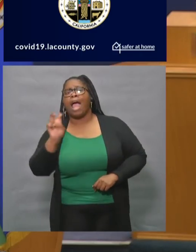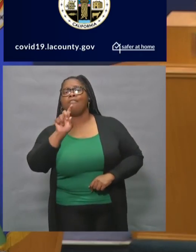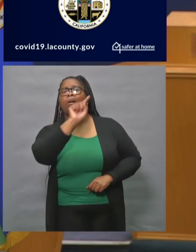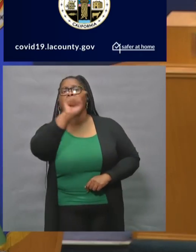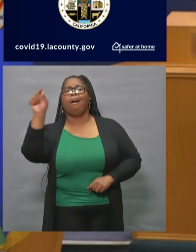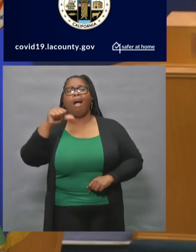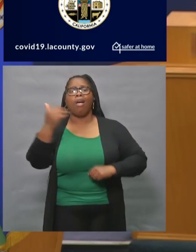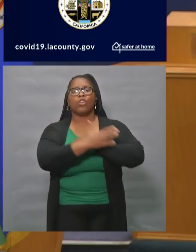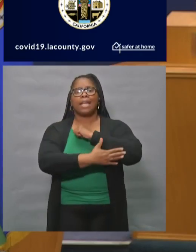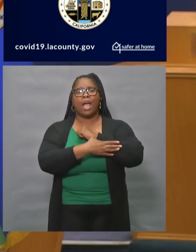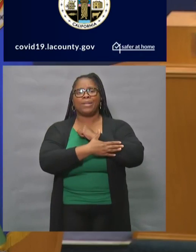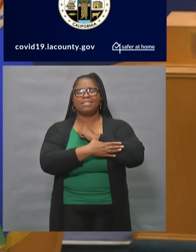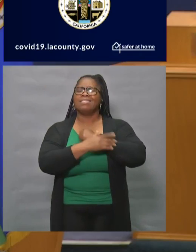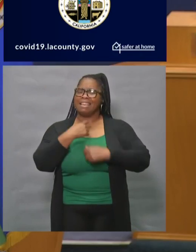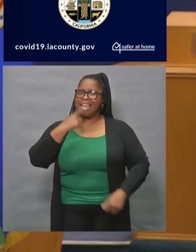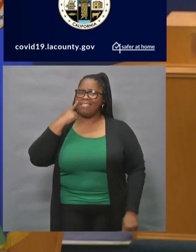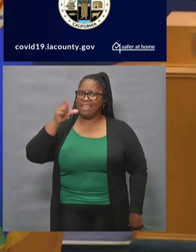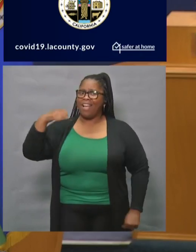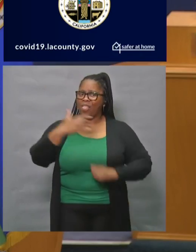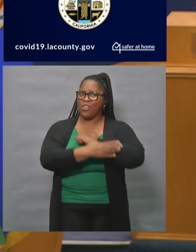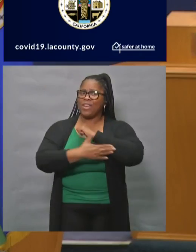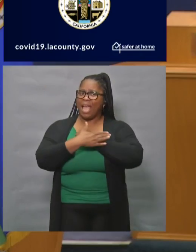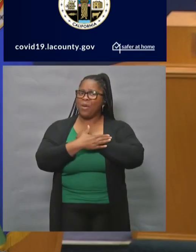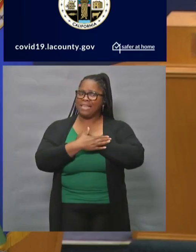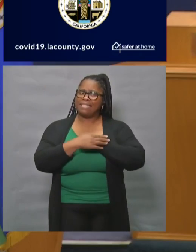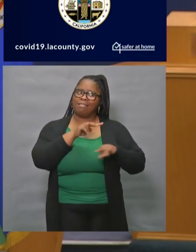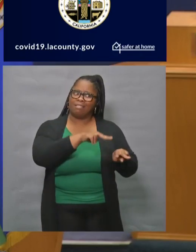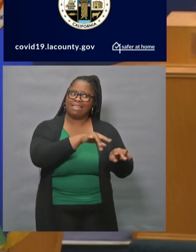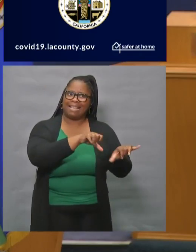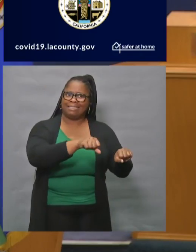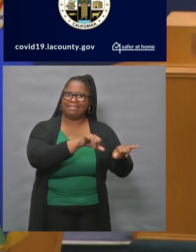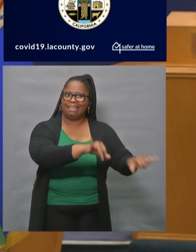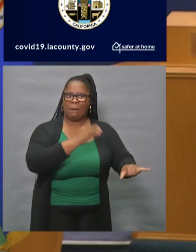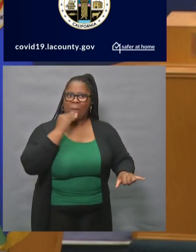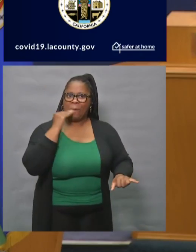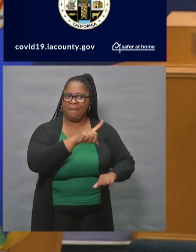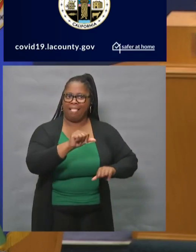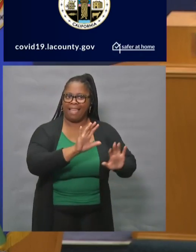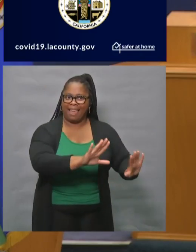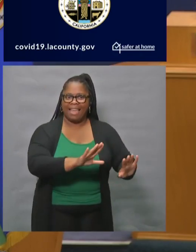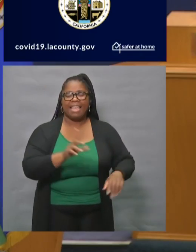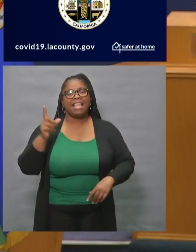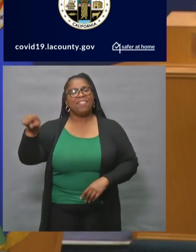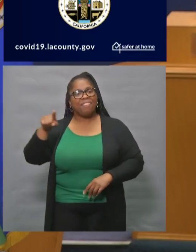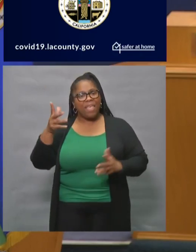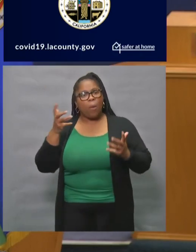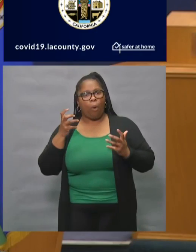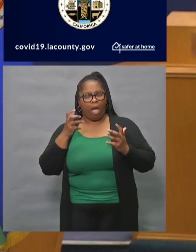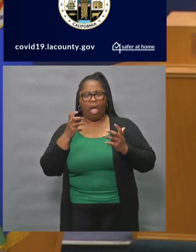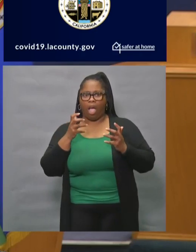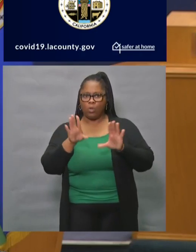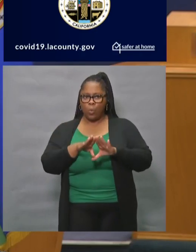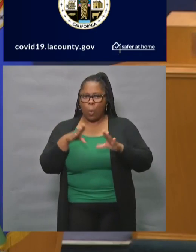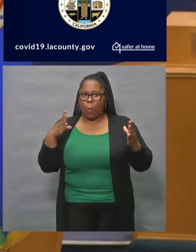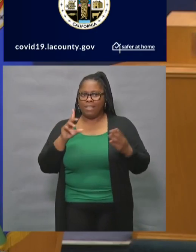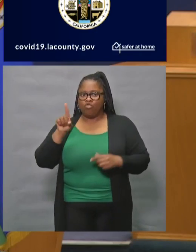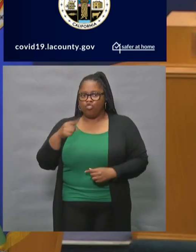other counties would appreciate that as well. They want to try to reopen just